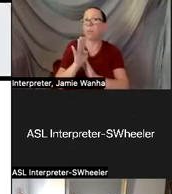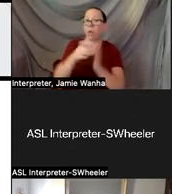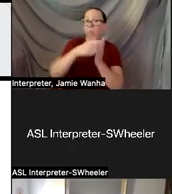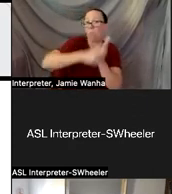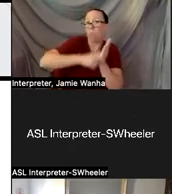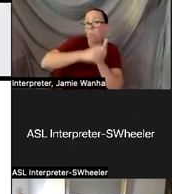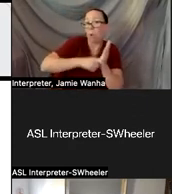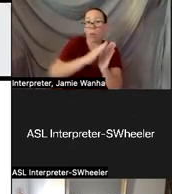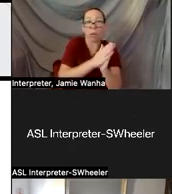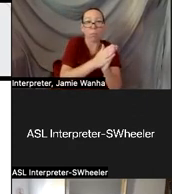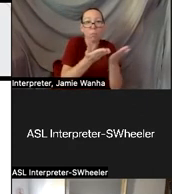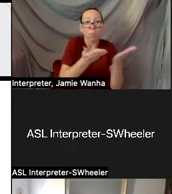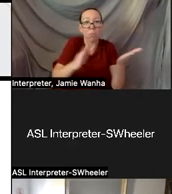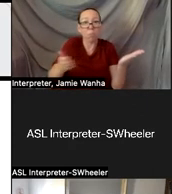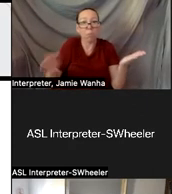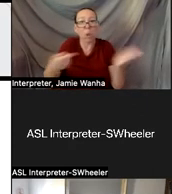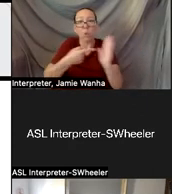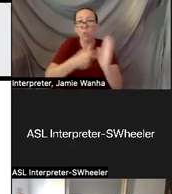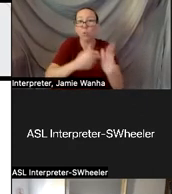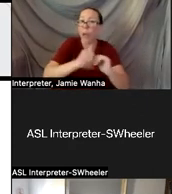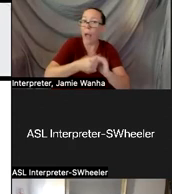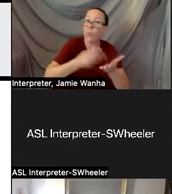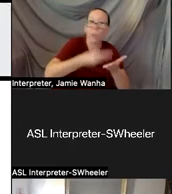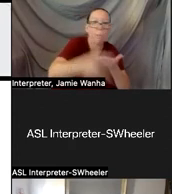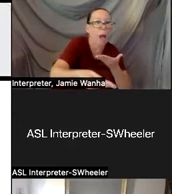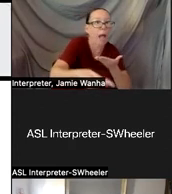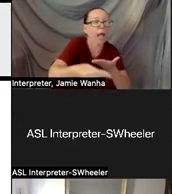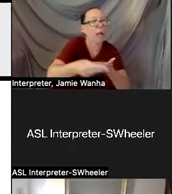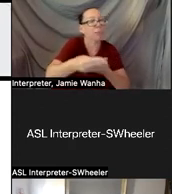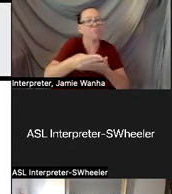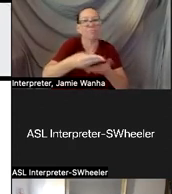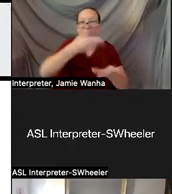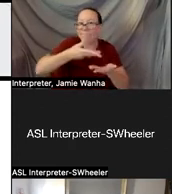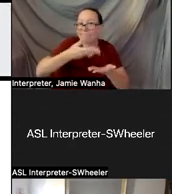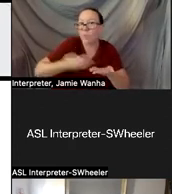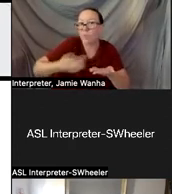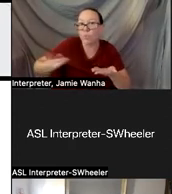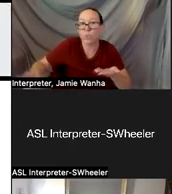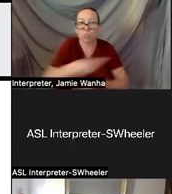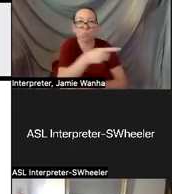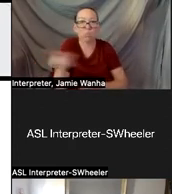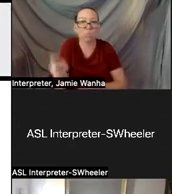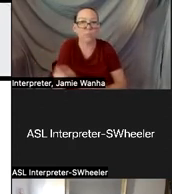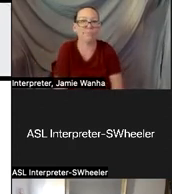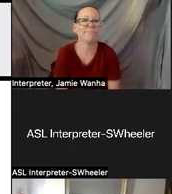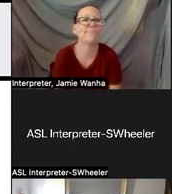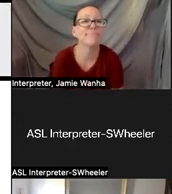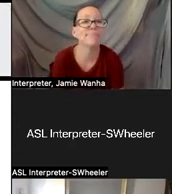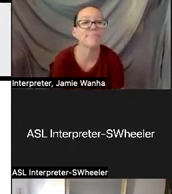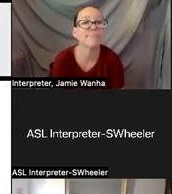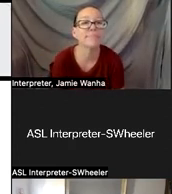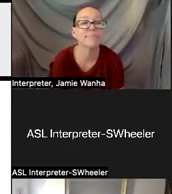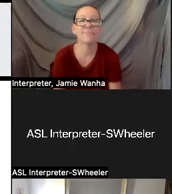and just showed how they can purchase more items from Ready America. And then, and finally, this is our